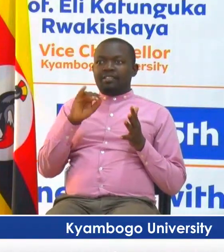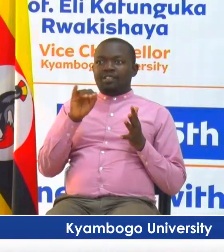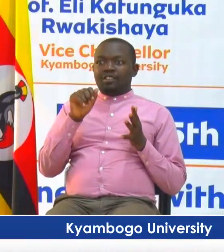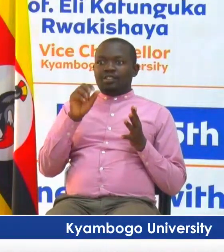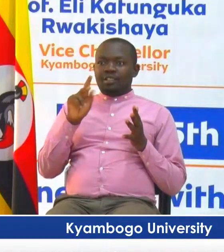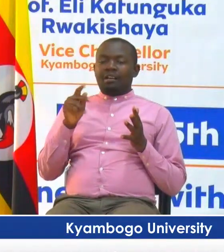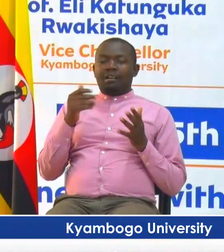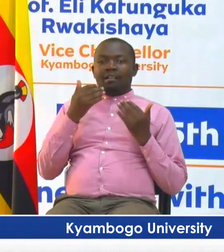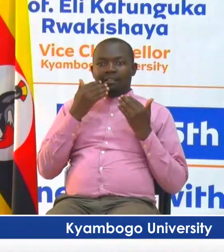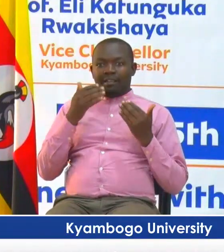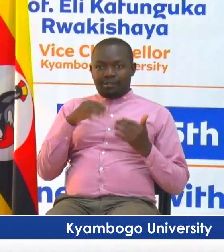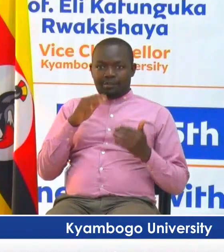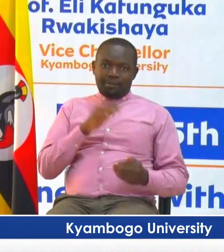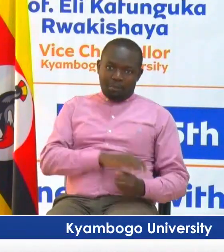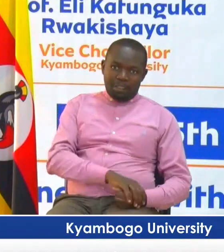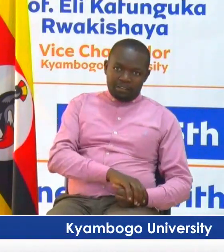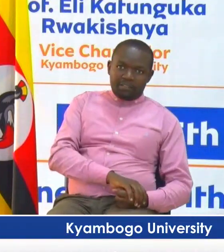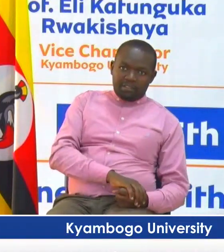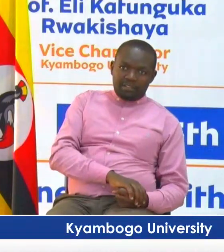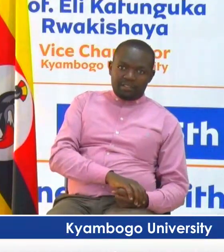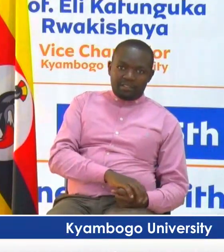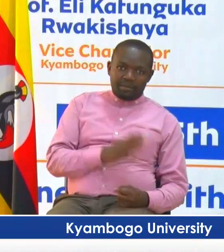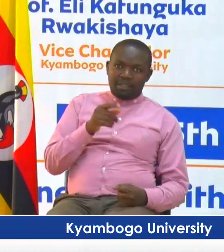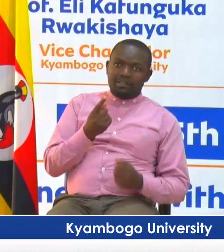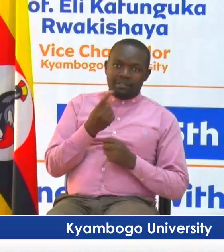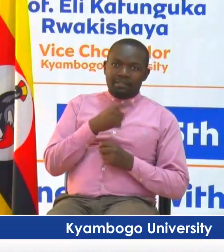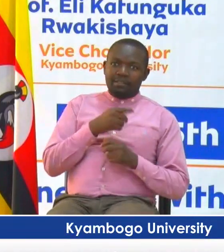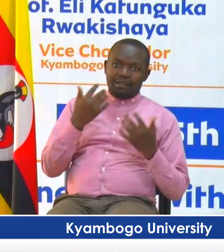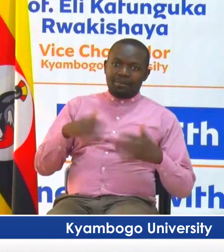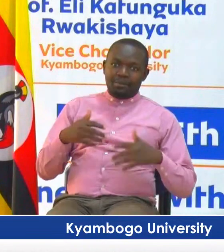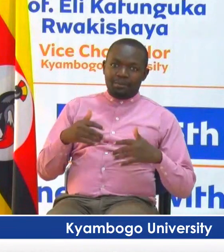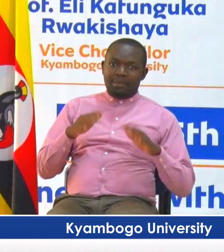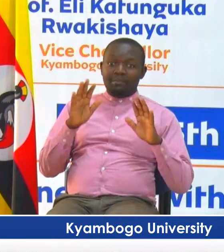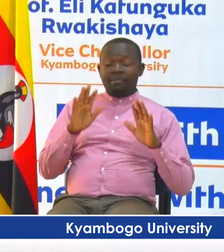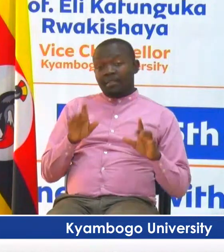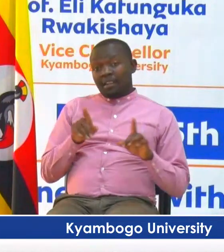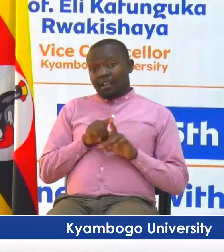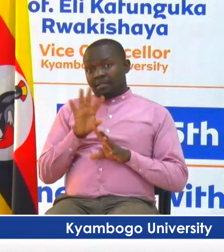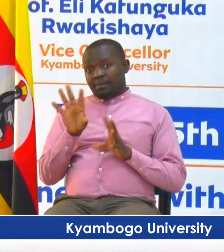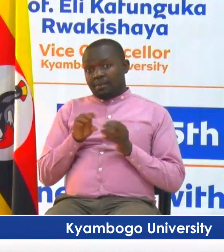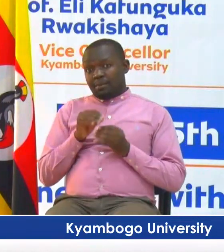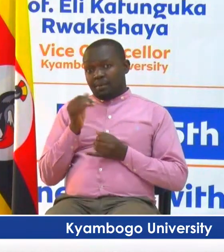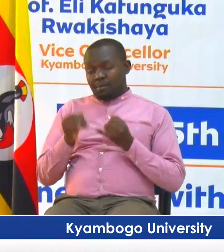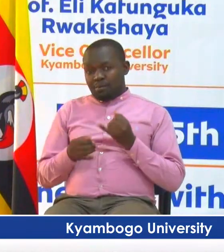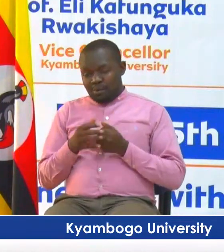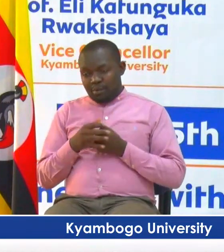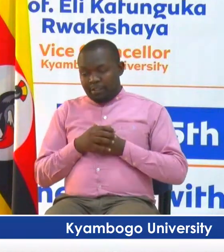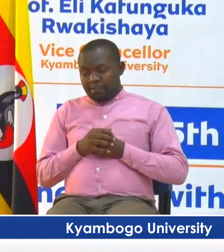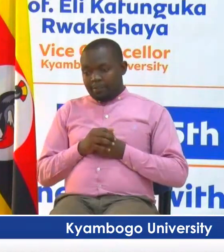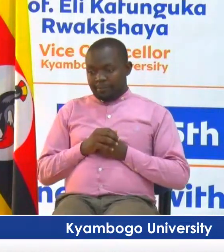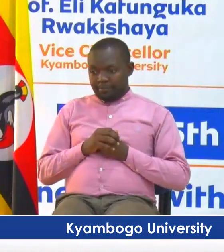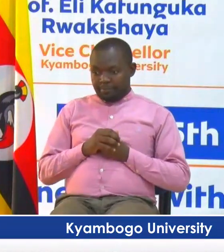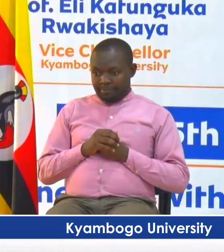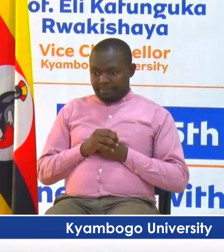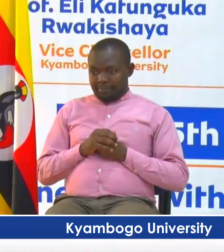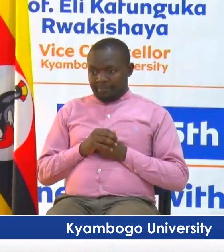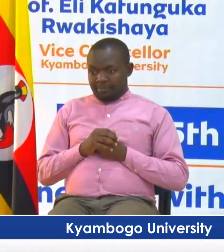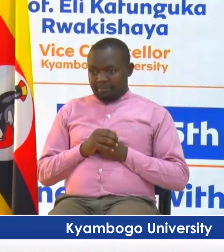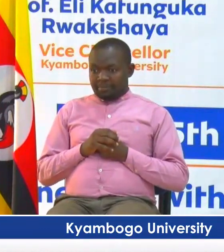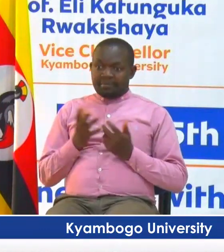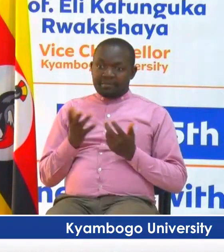this day very fruitful. And as I conclude, I want